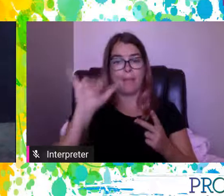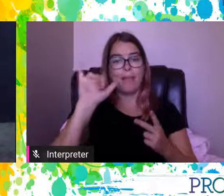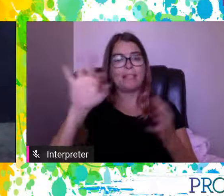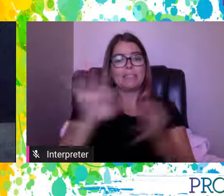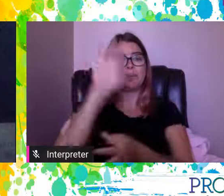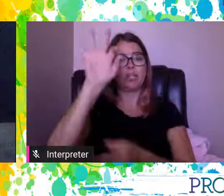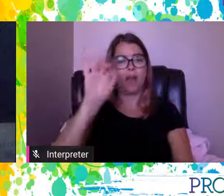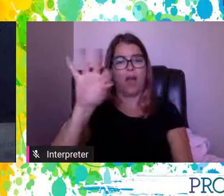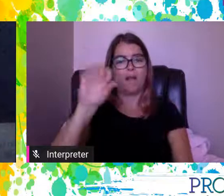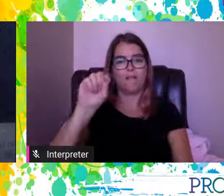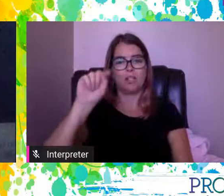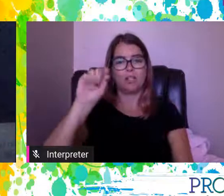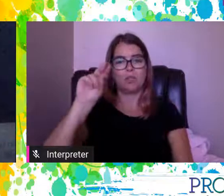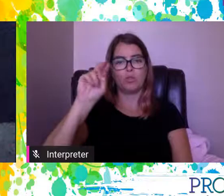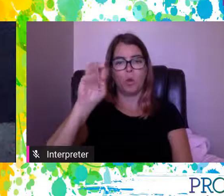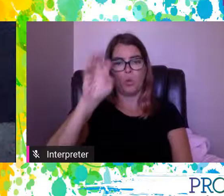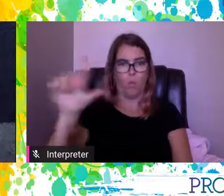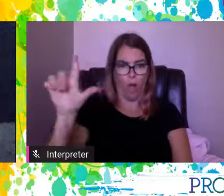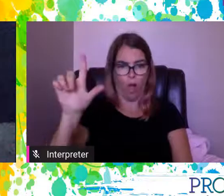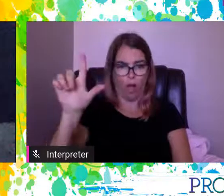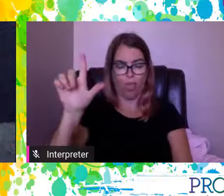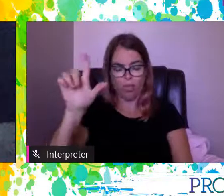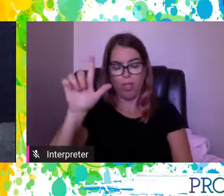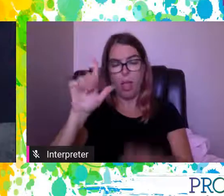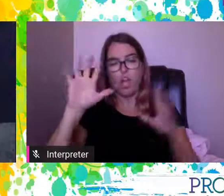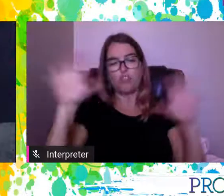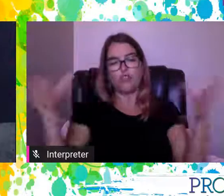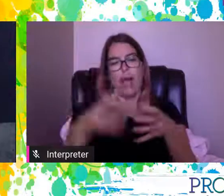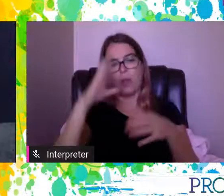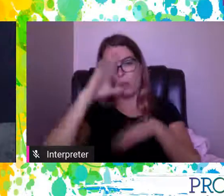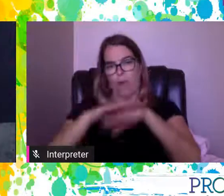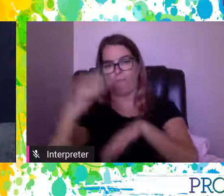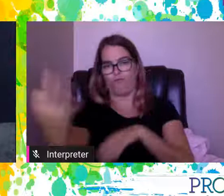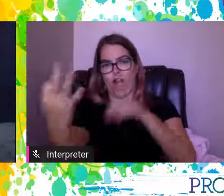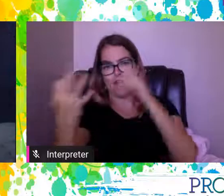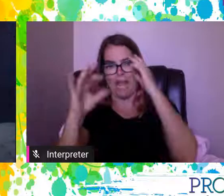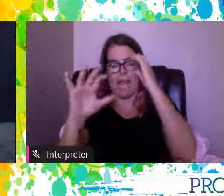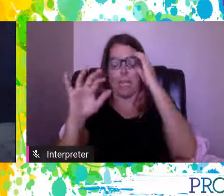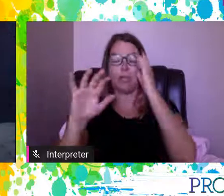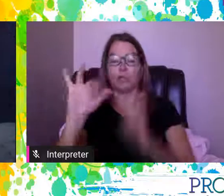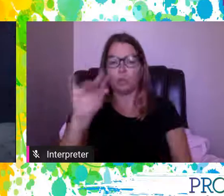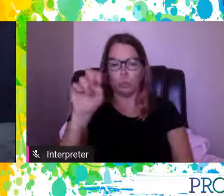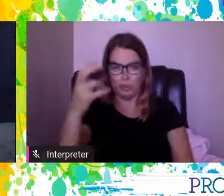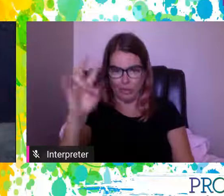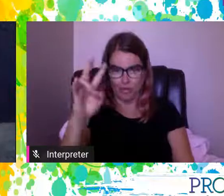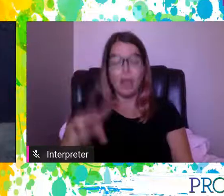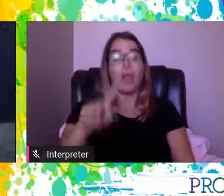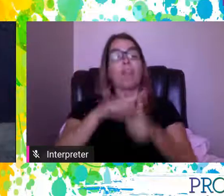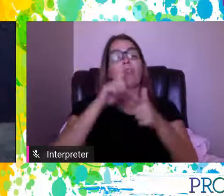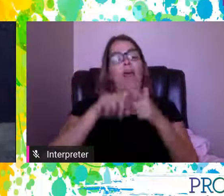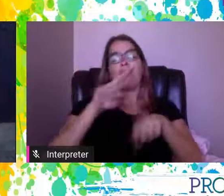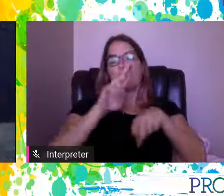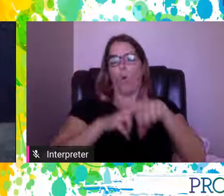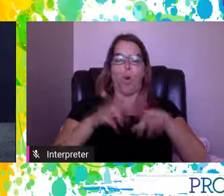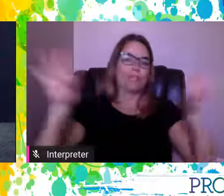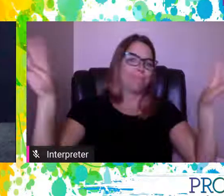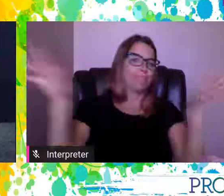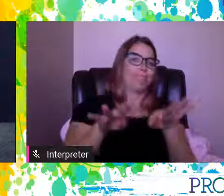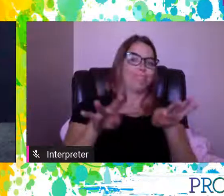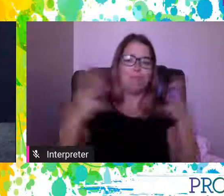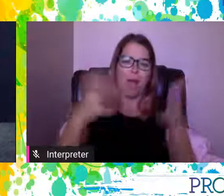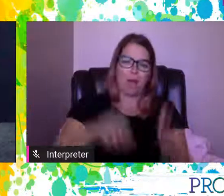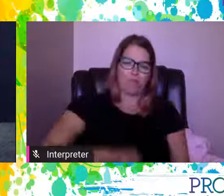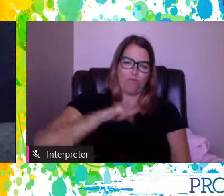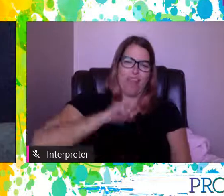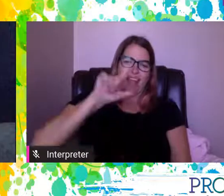on Friday, July 17th. And then, of course, the big main show, Pride Live, will be on Saturday, July